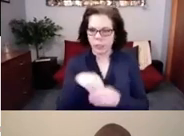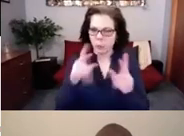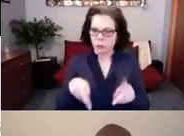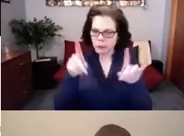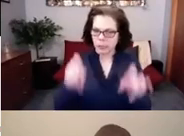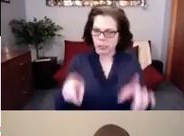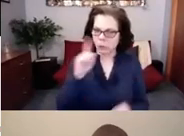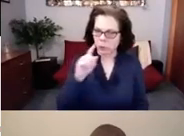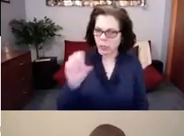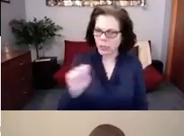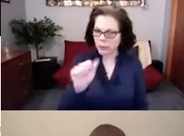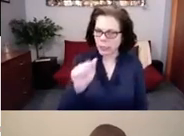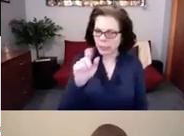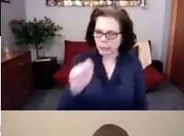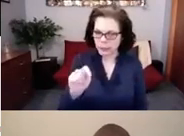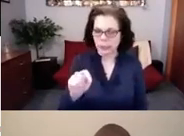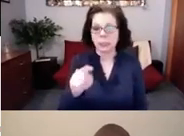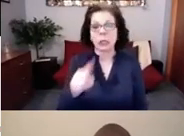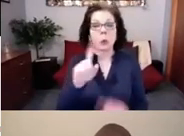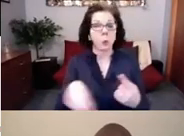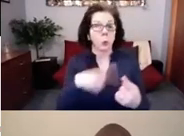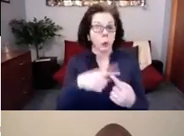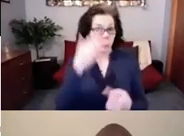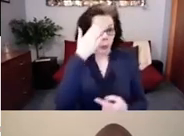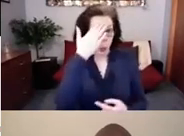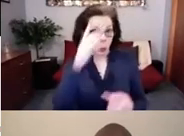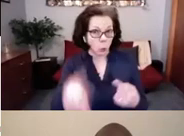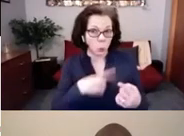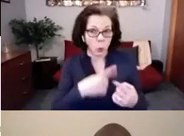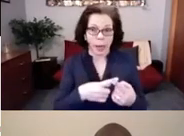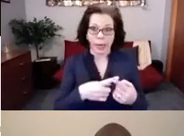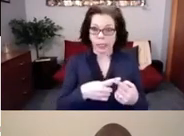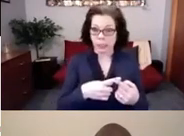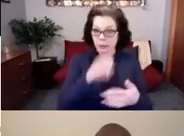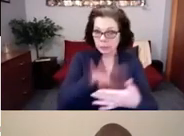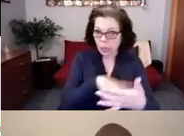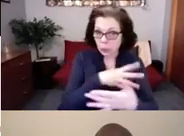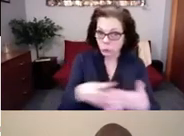plans or schedules as soon as they're solidified will be communicated out to the impacted